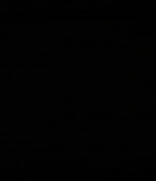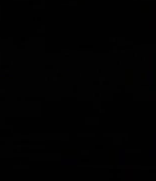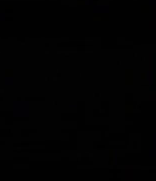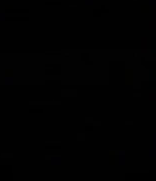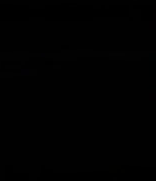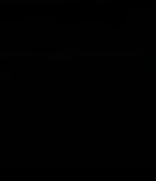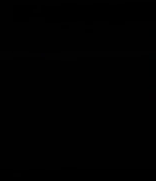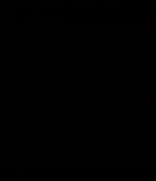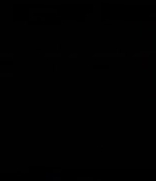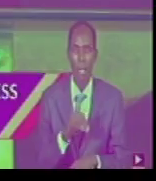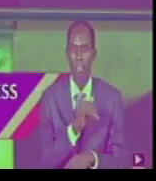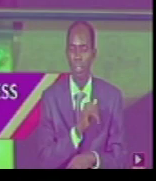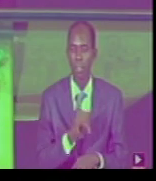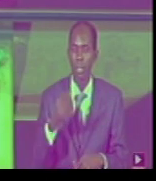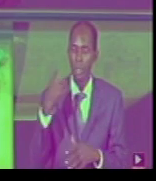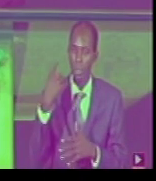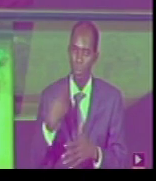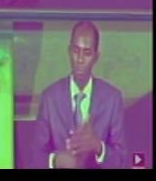a